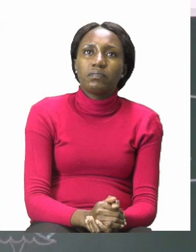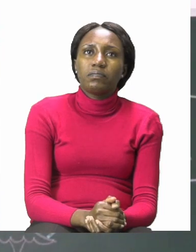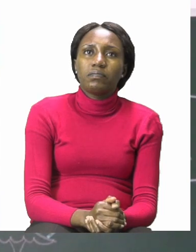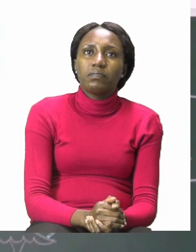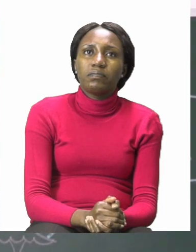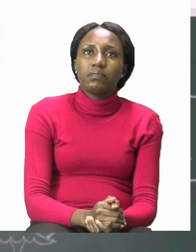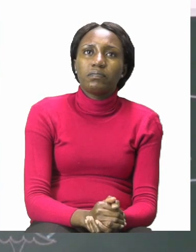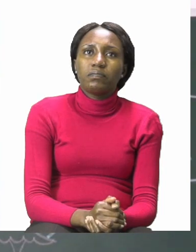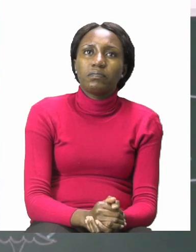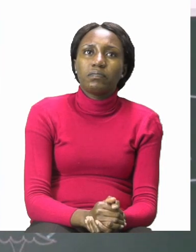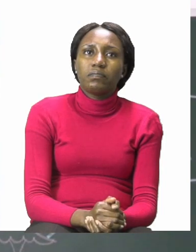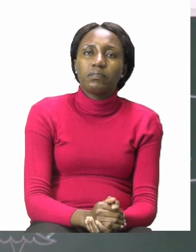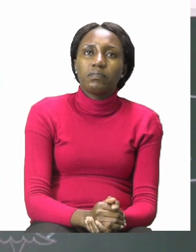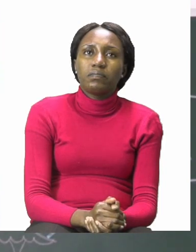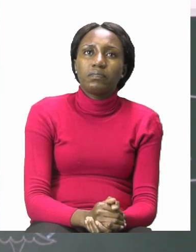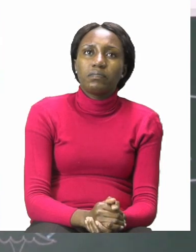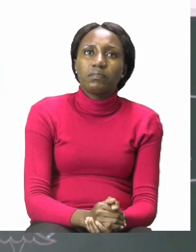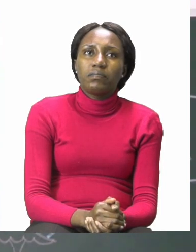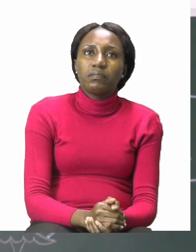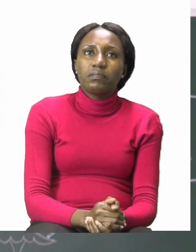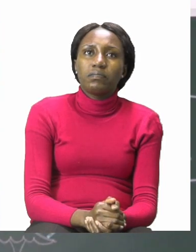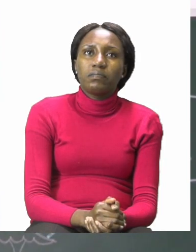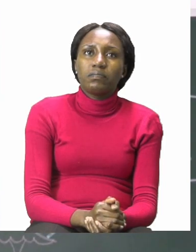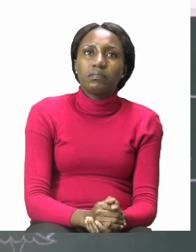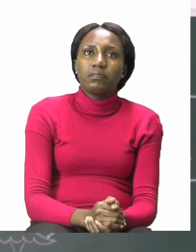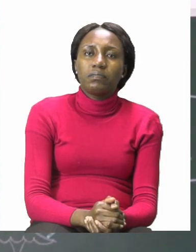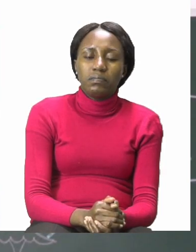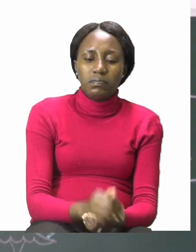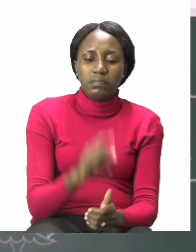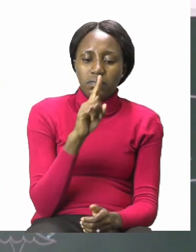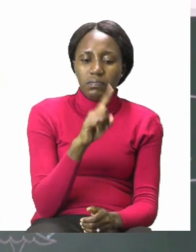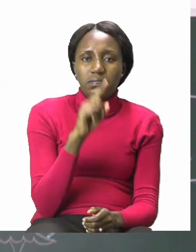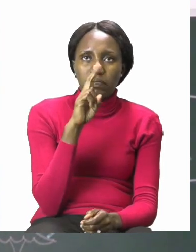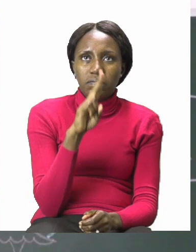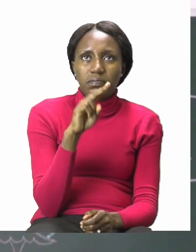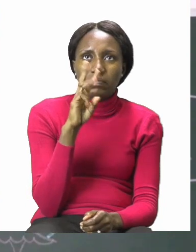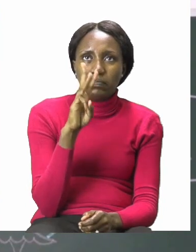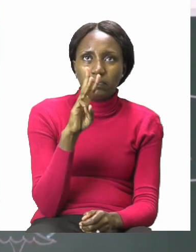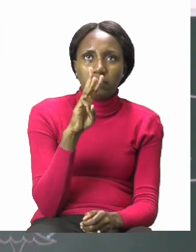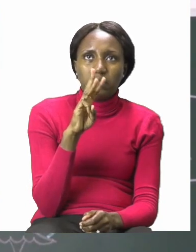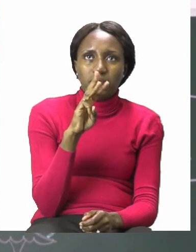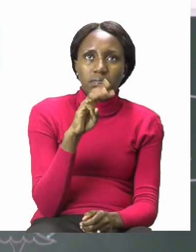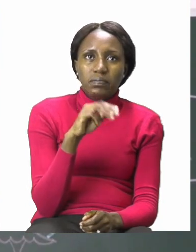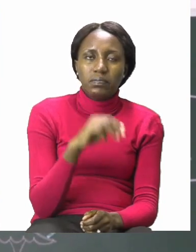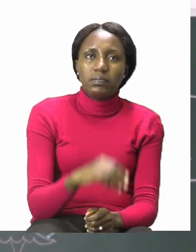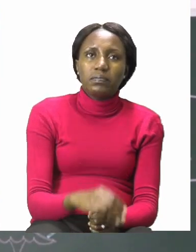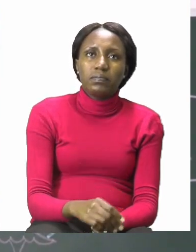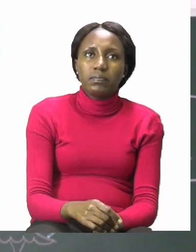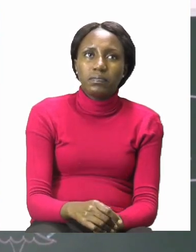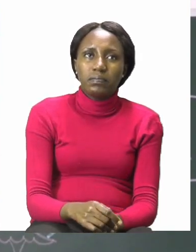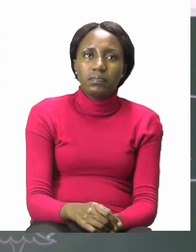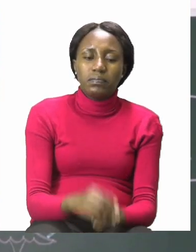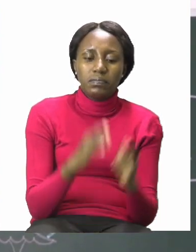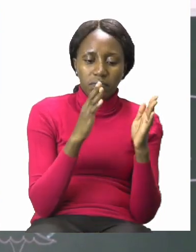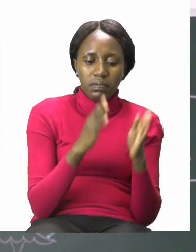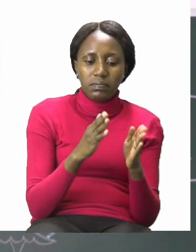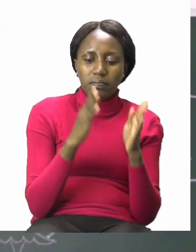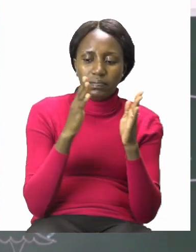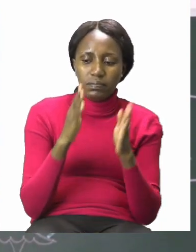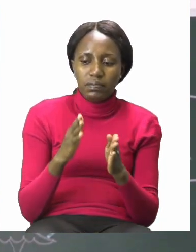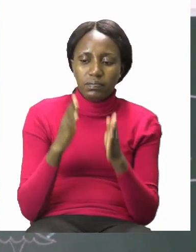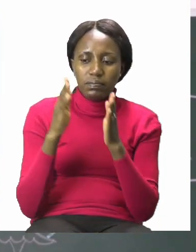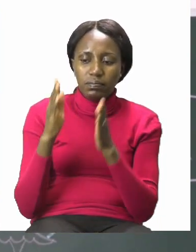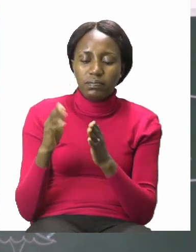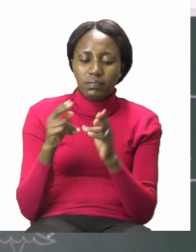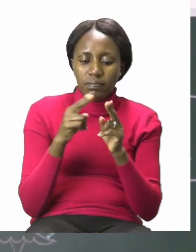arranged. So far I have 1, 2, 3 tables arranged from the